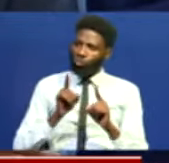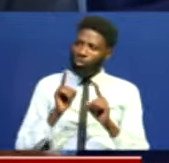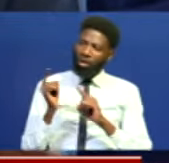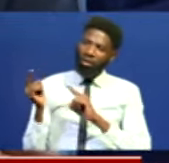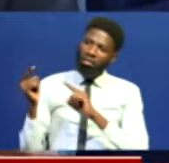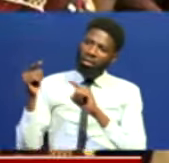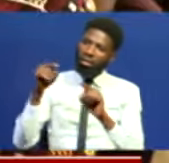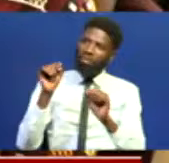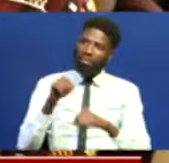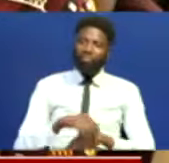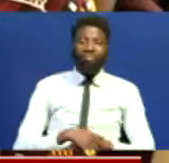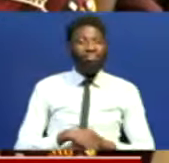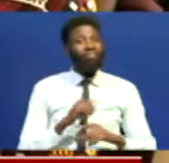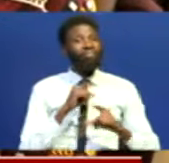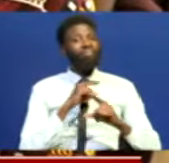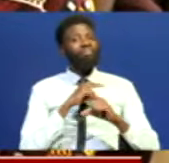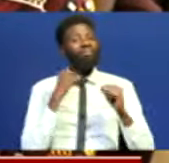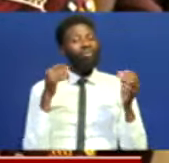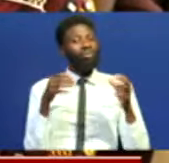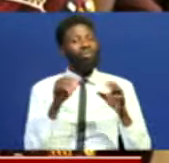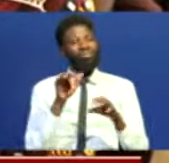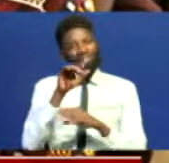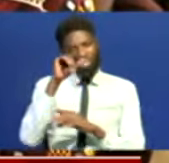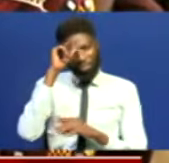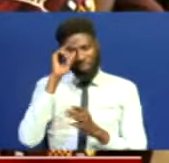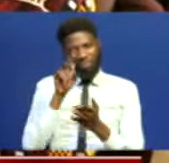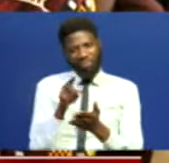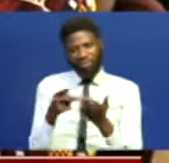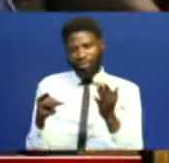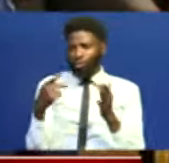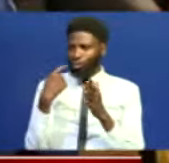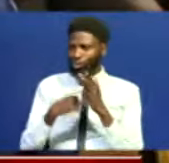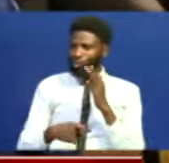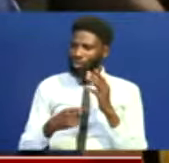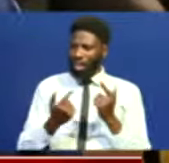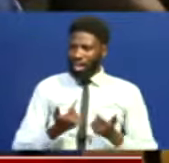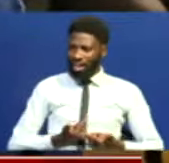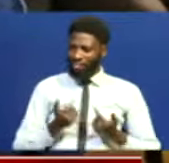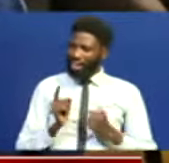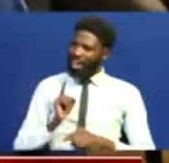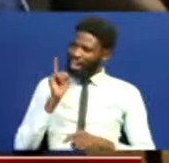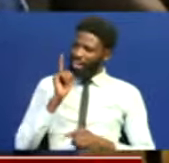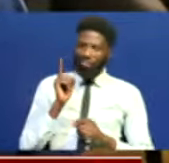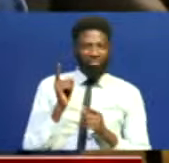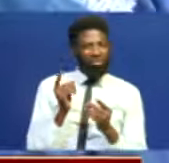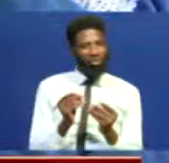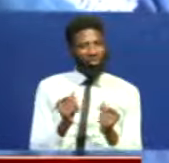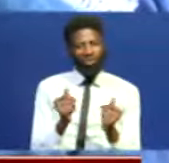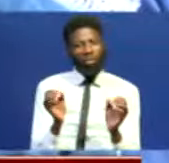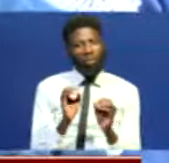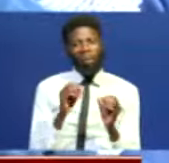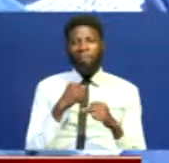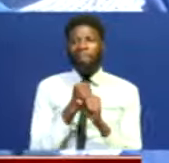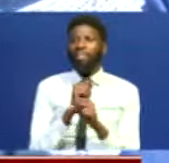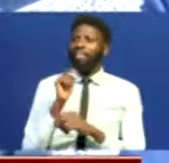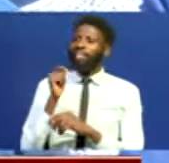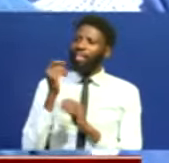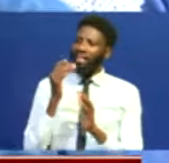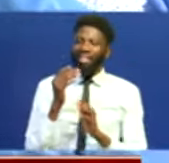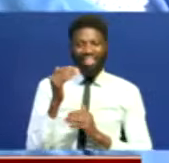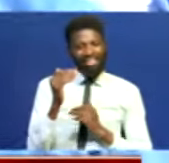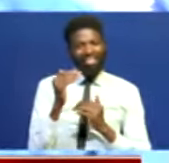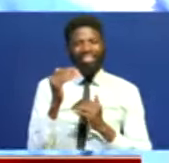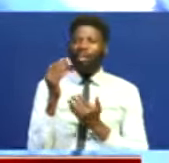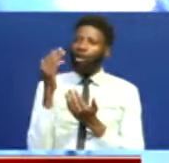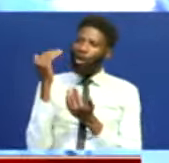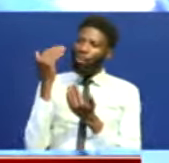the government for failing to address the high cost of living that has left the majority of Kenyans on the edge of losing hope. Wa Kenya walitarajia kutoka kwa